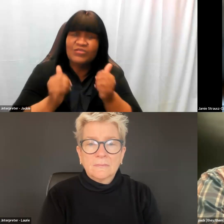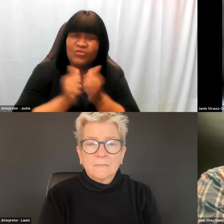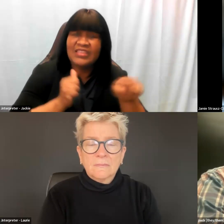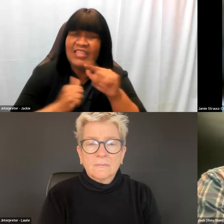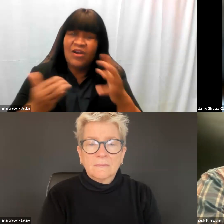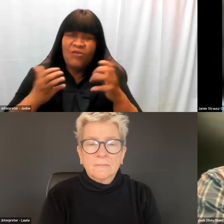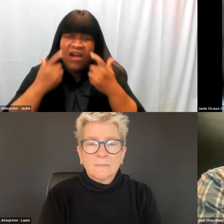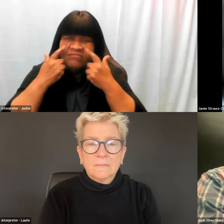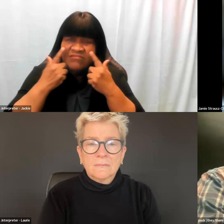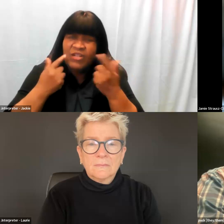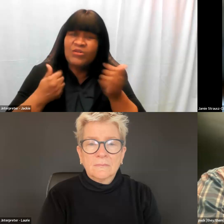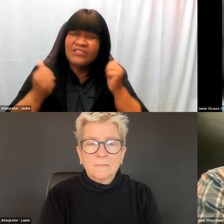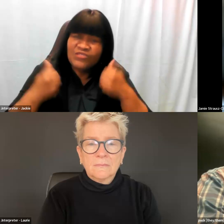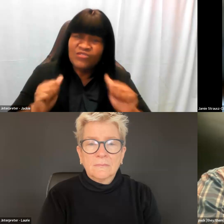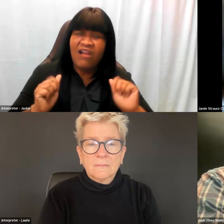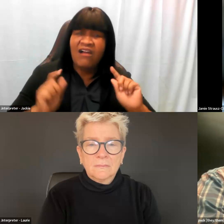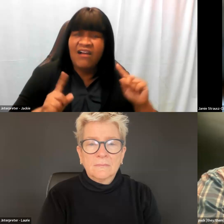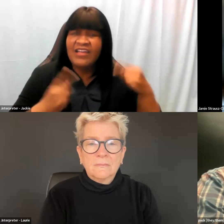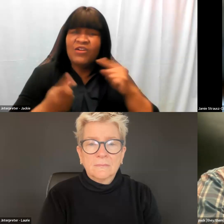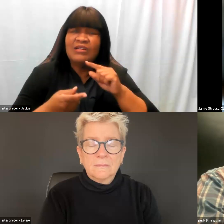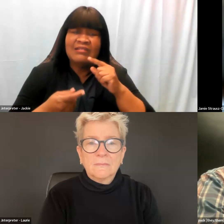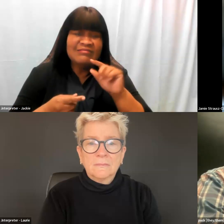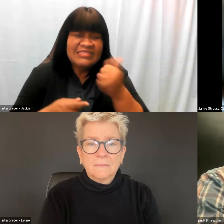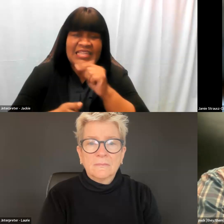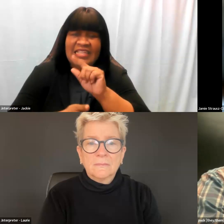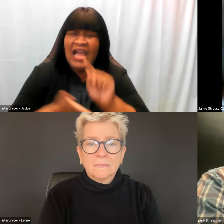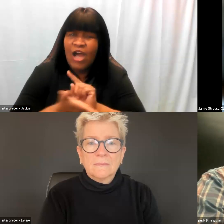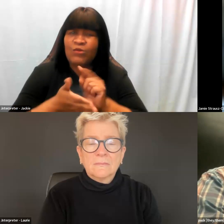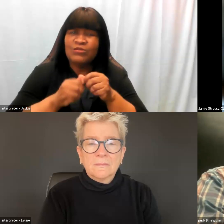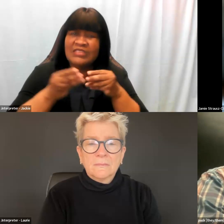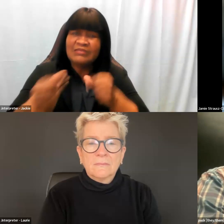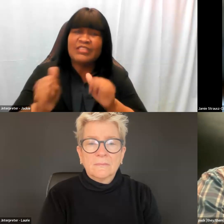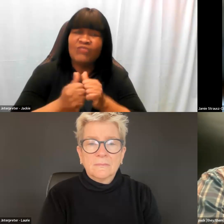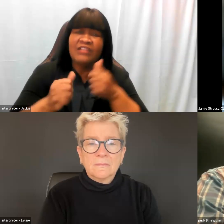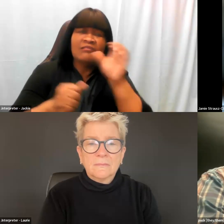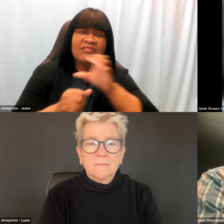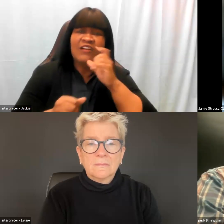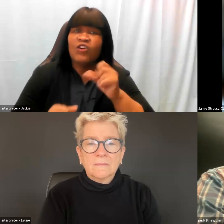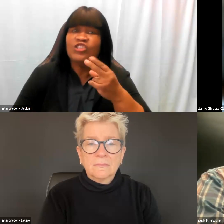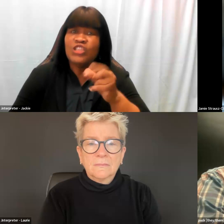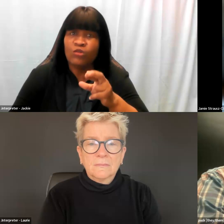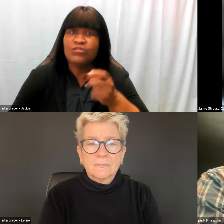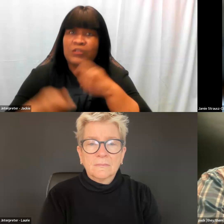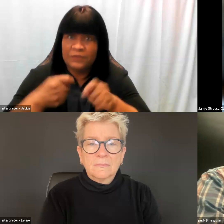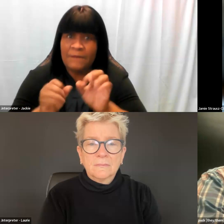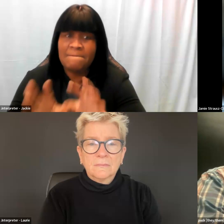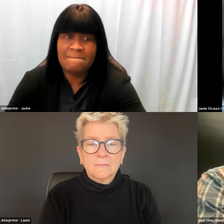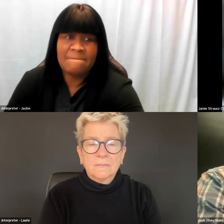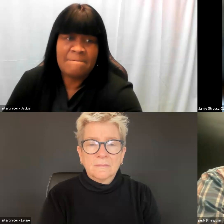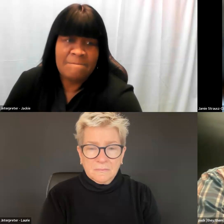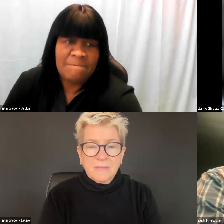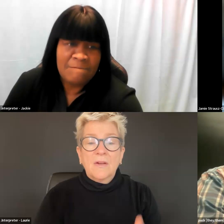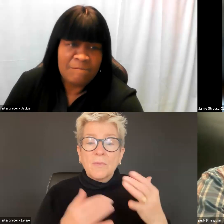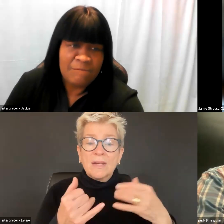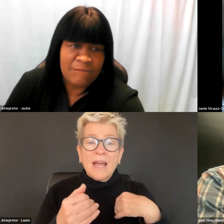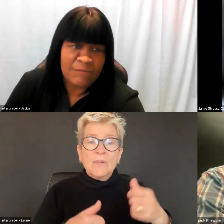we've tried. It's been at least 10 hours we've spent trying to find shelter. right now he's looking at the Union Gospel Mission